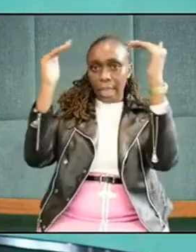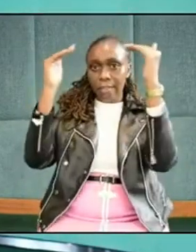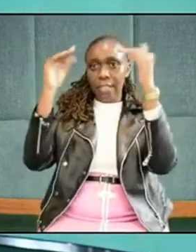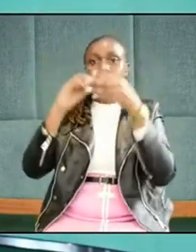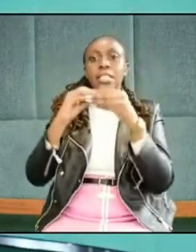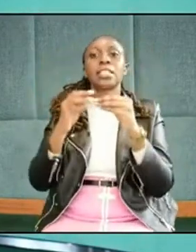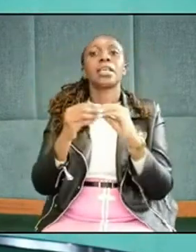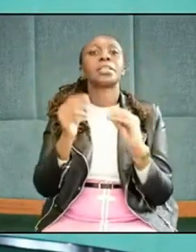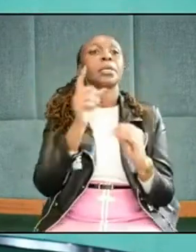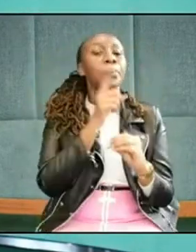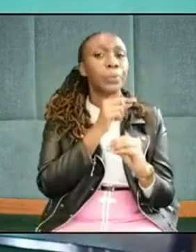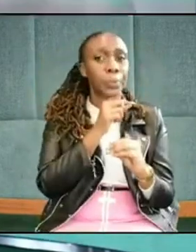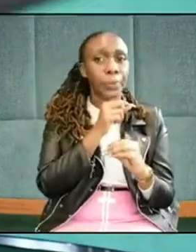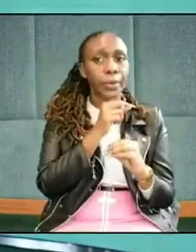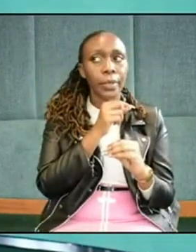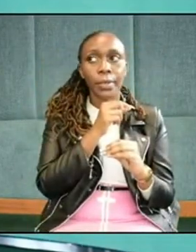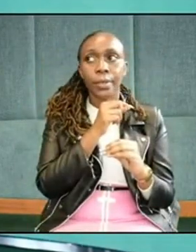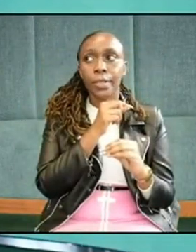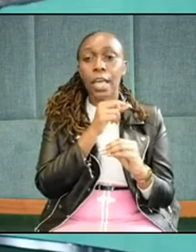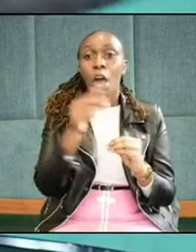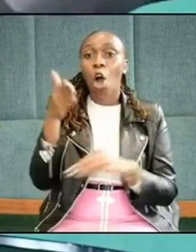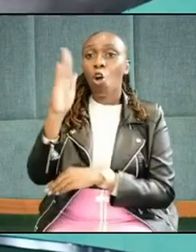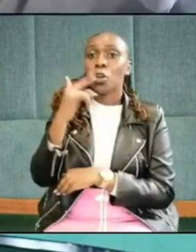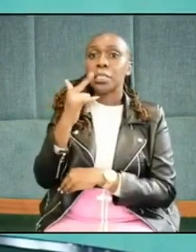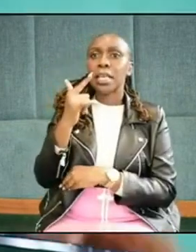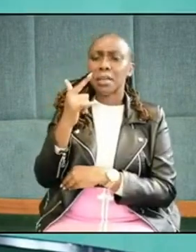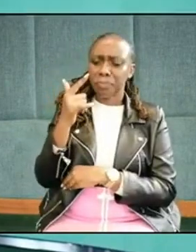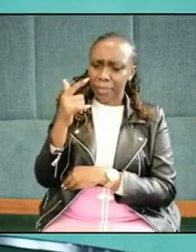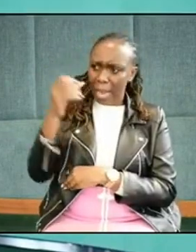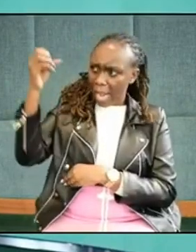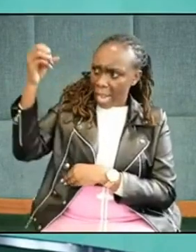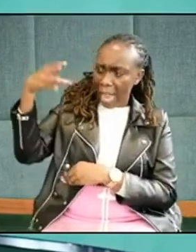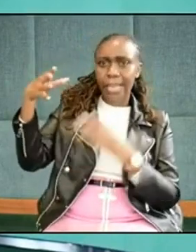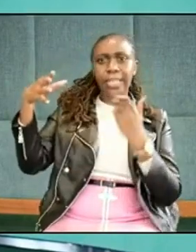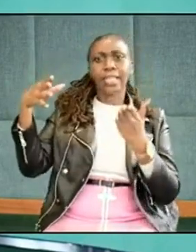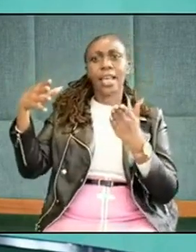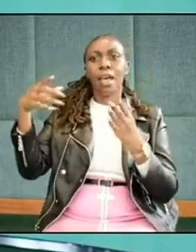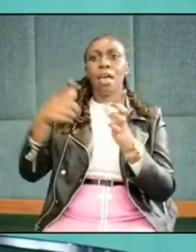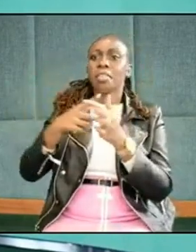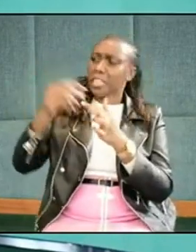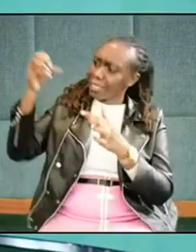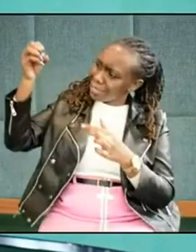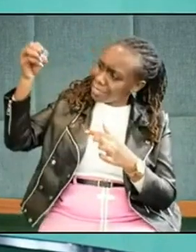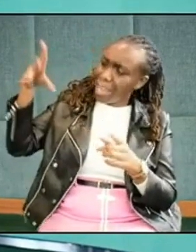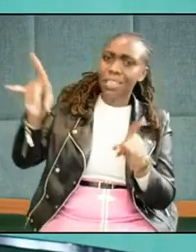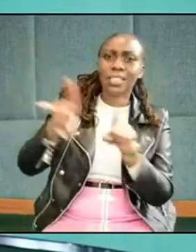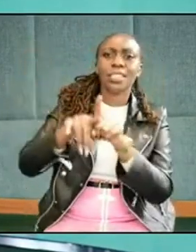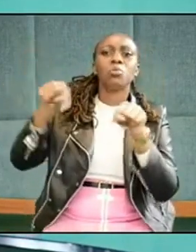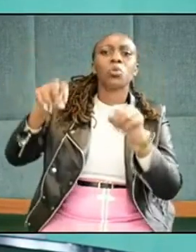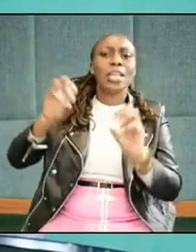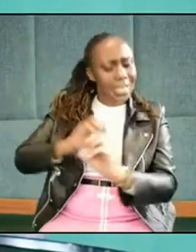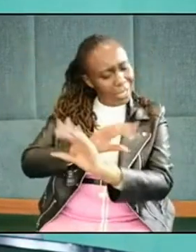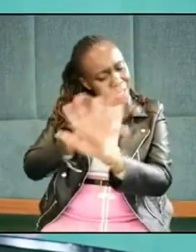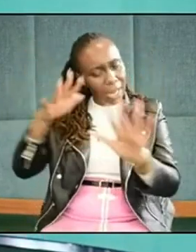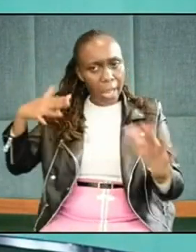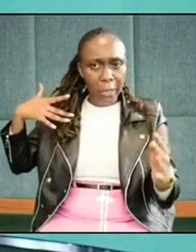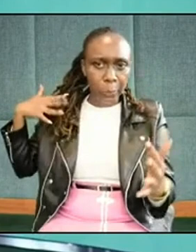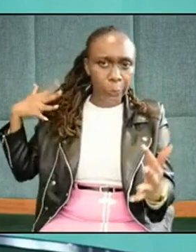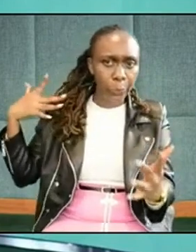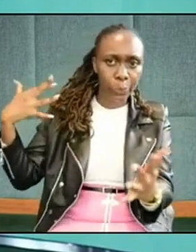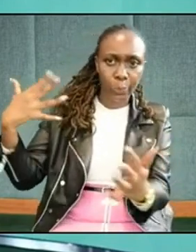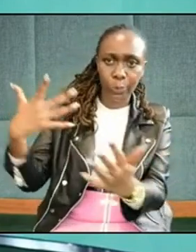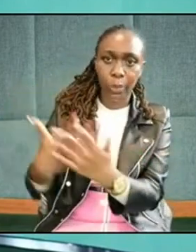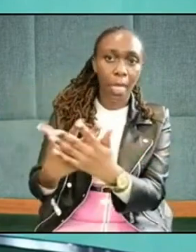were created. He said, let there be light, and the sun is still shining even this day.